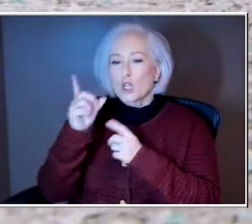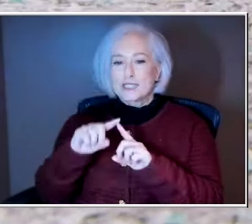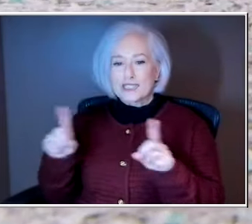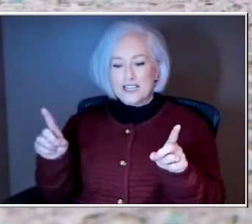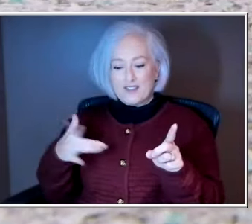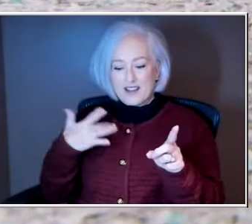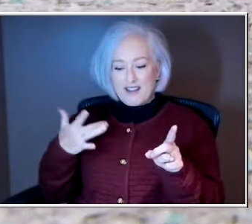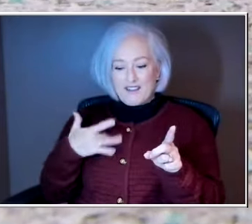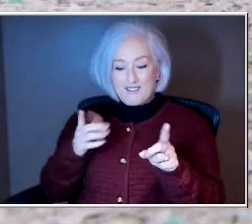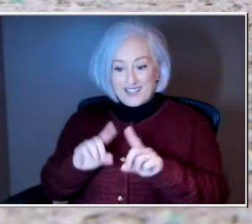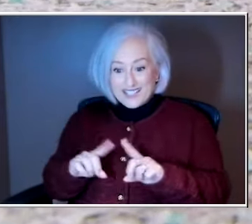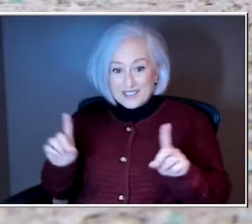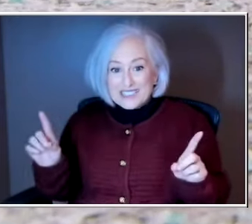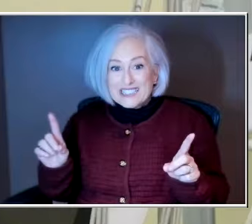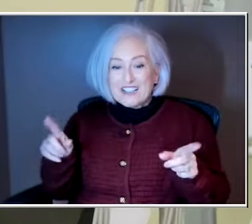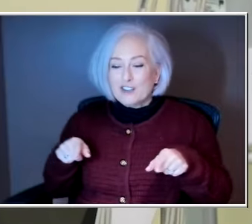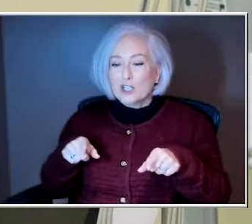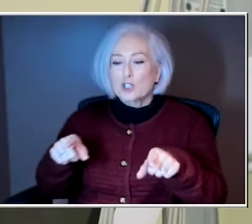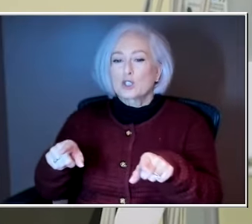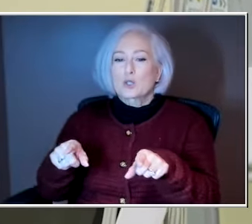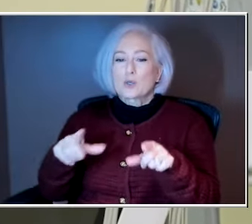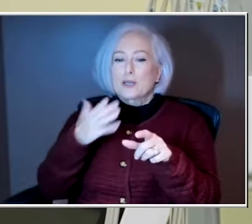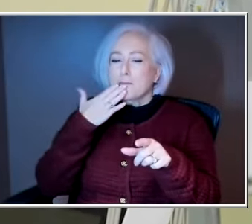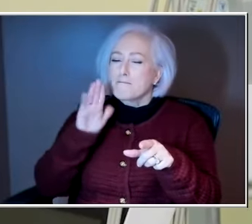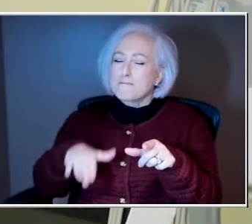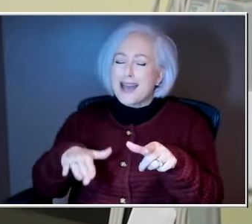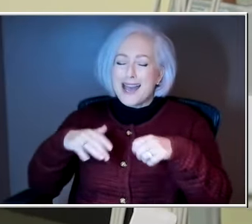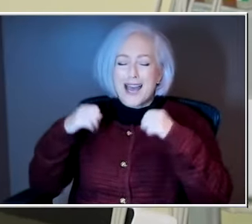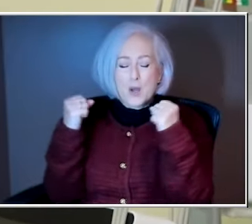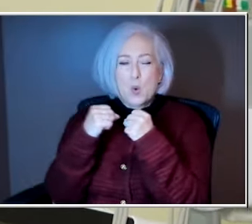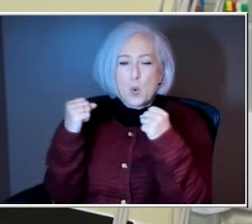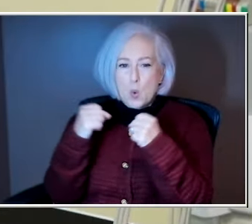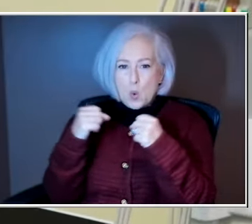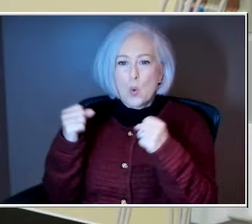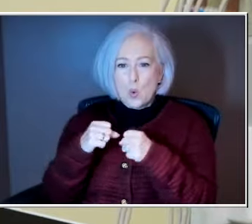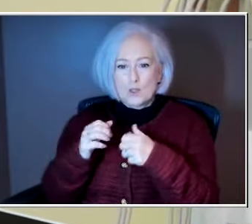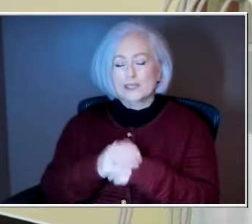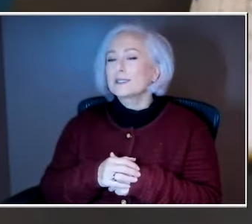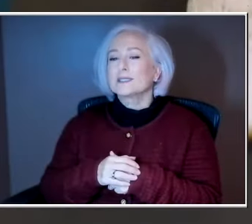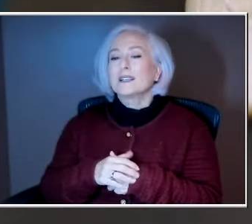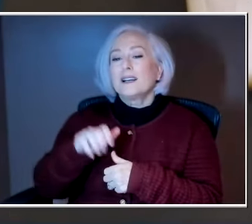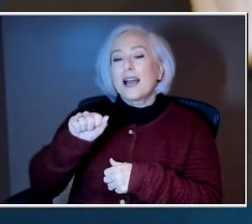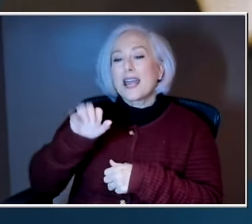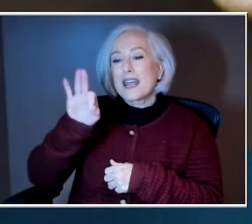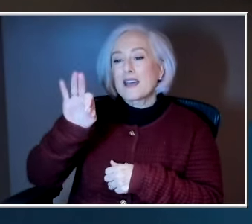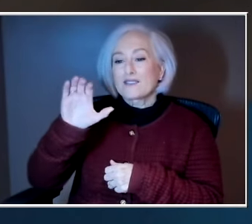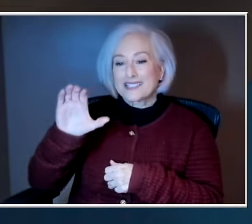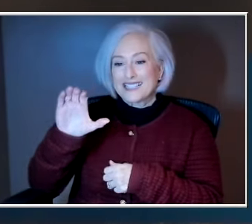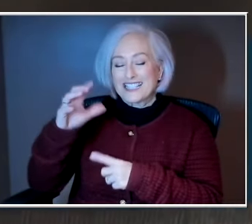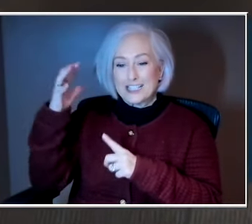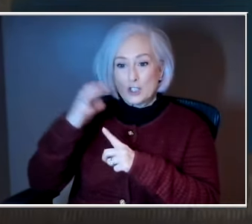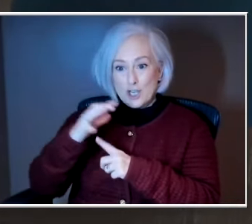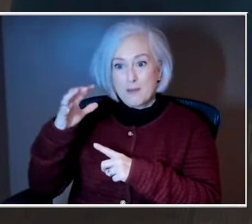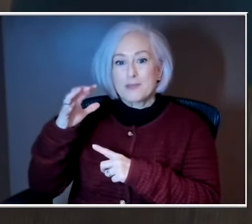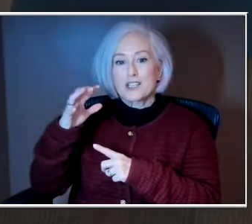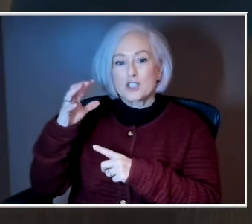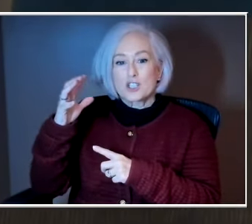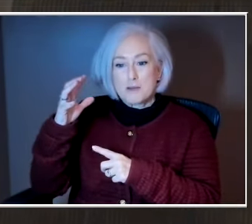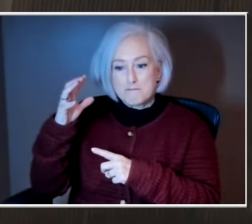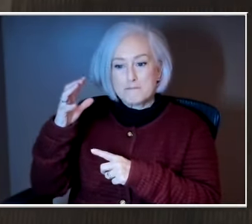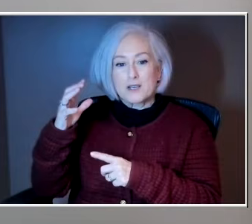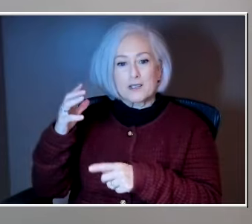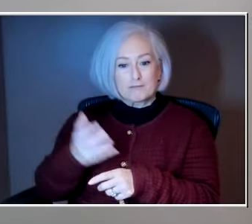especially in the really bad cold. Anytime you get to the AFC Championship, you know, you feel pretty good about your accomplishments. Certainly